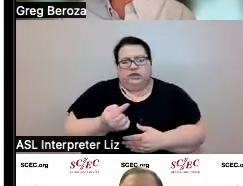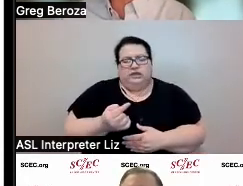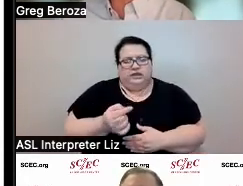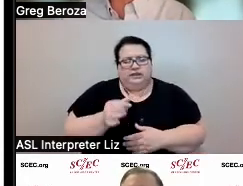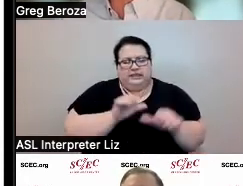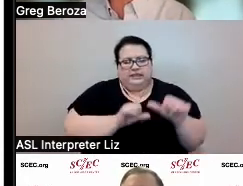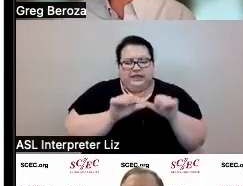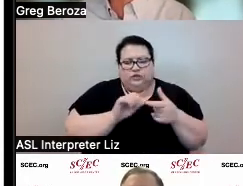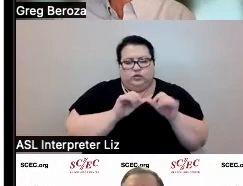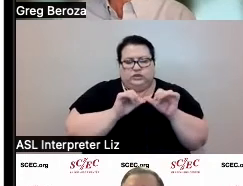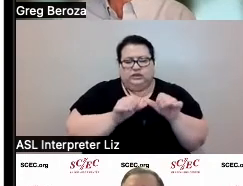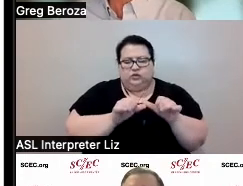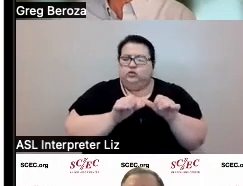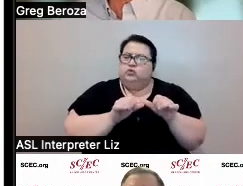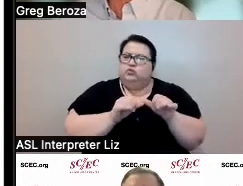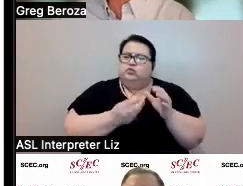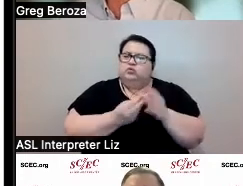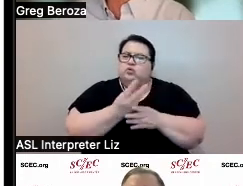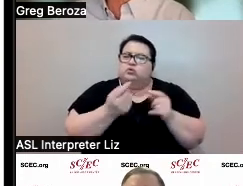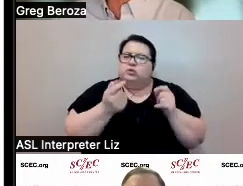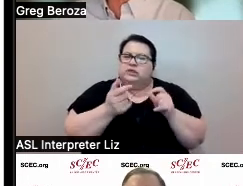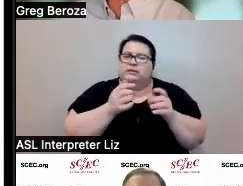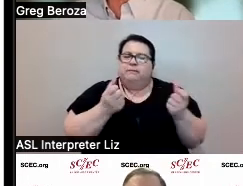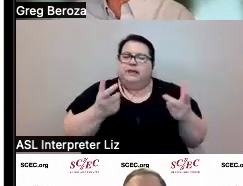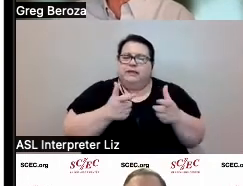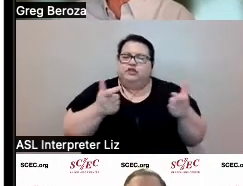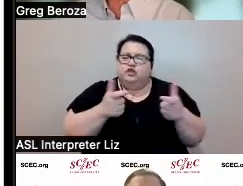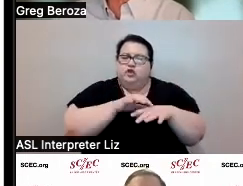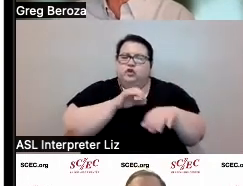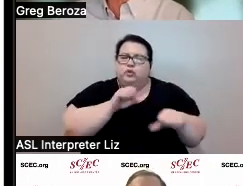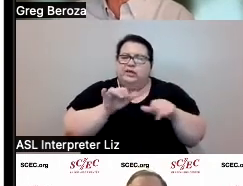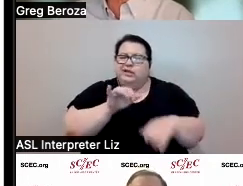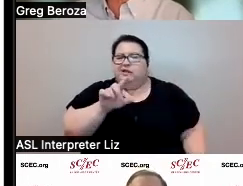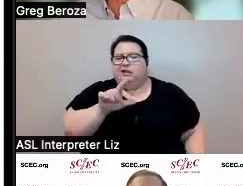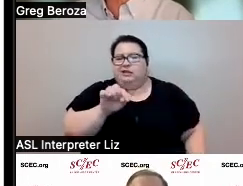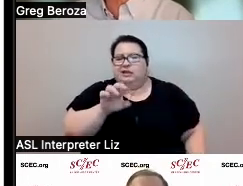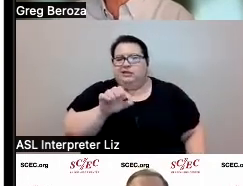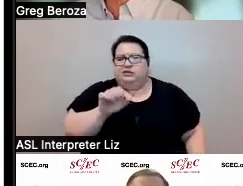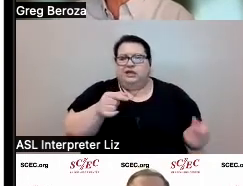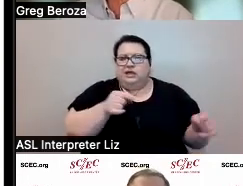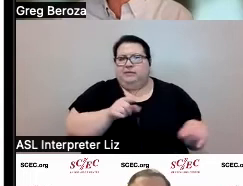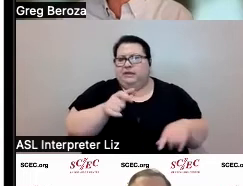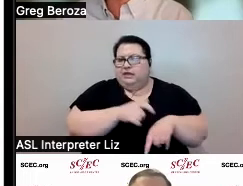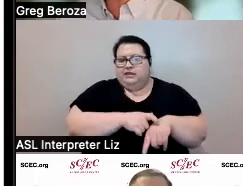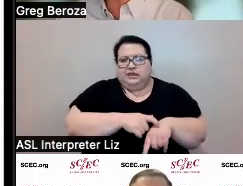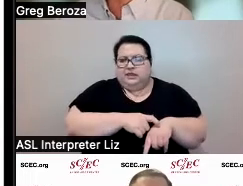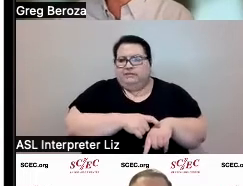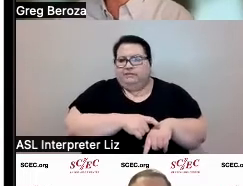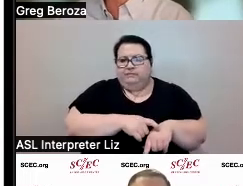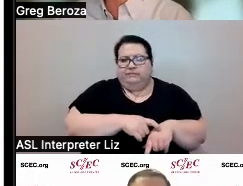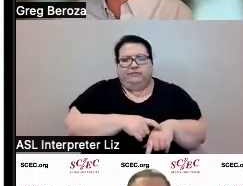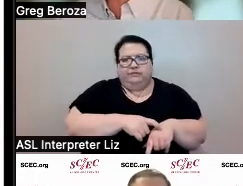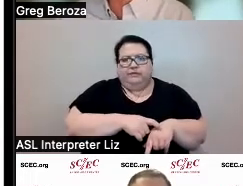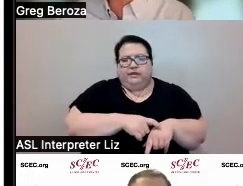to advance rapidly. Major earthquakes like Landers can happen at any time, so it's essential to be prepared for them, as we've